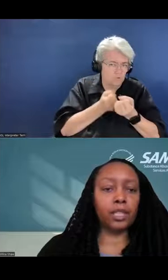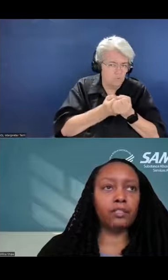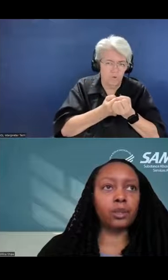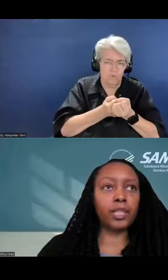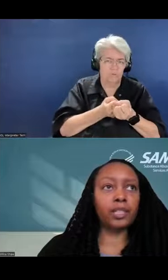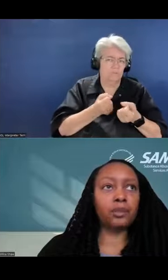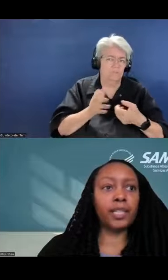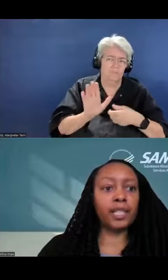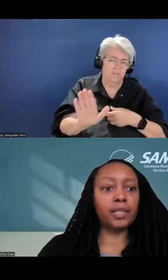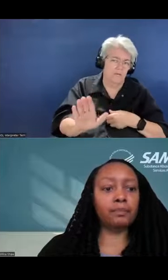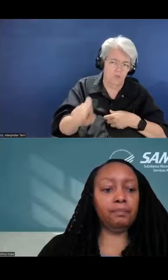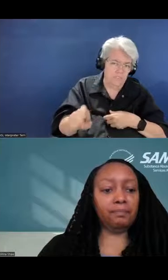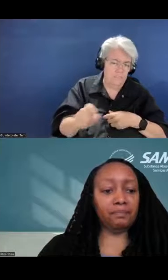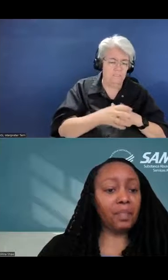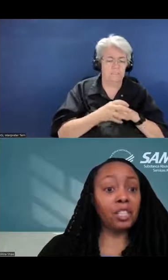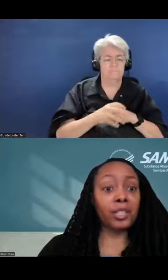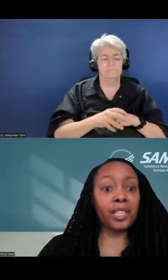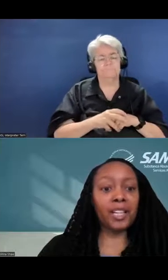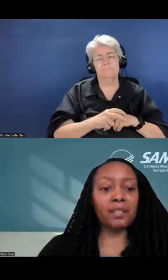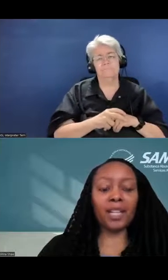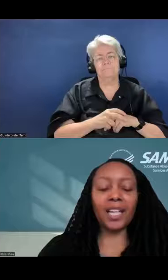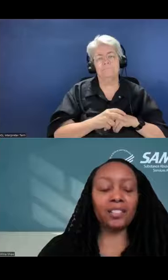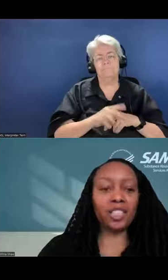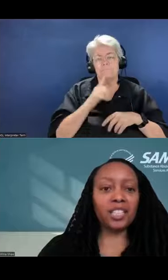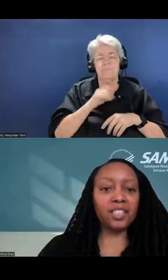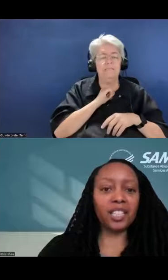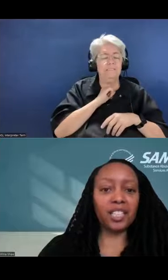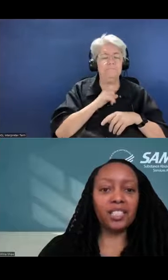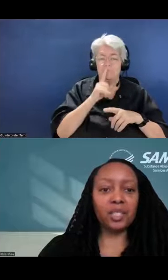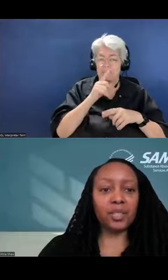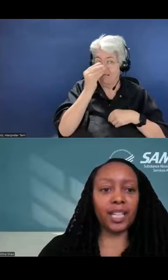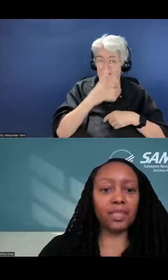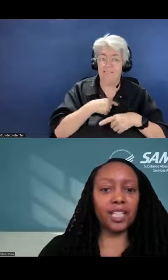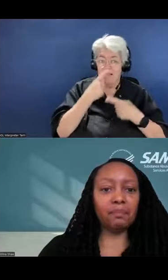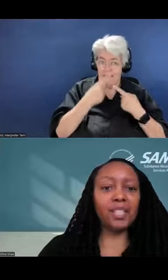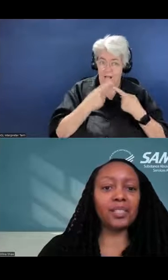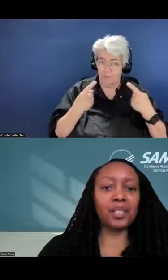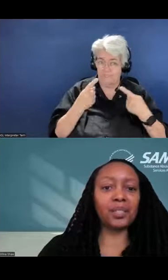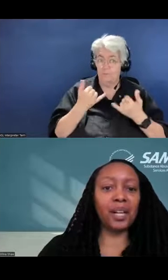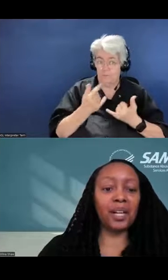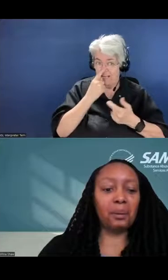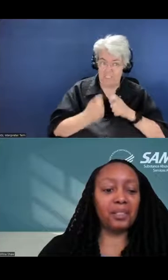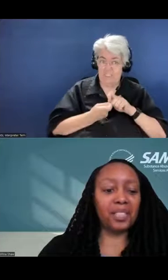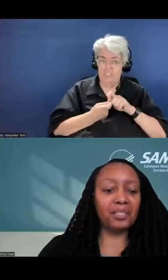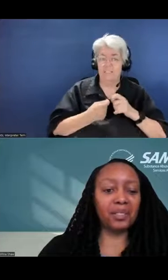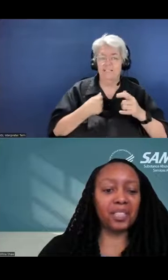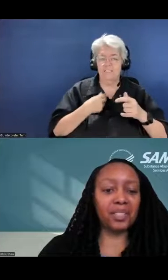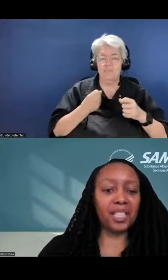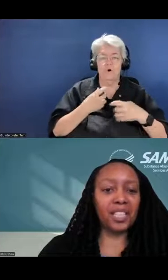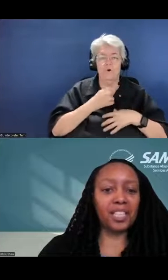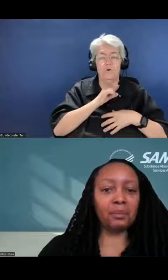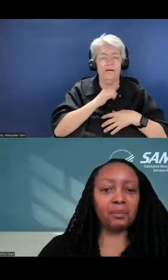their individualized and unique needs. Sorry, my allergies have decided to attack me today, so I apologize